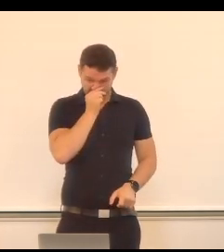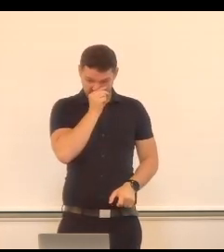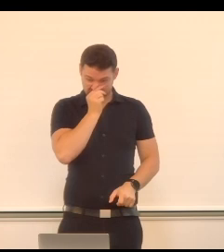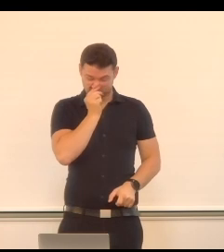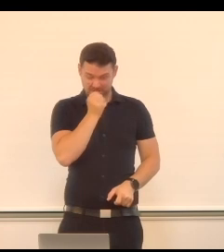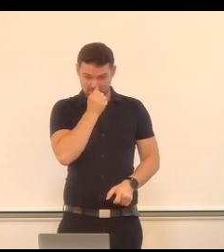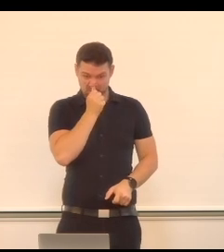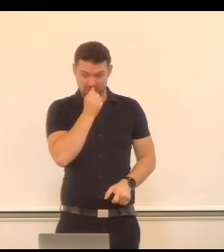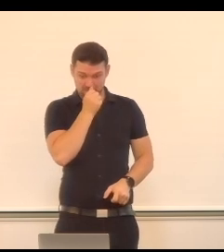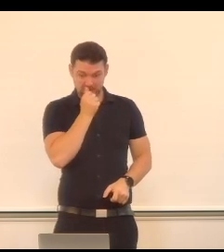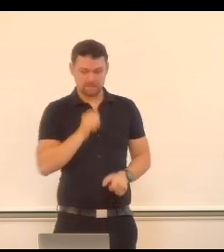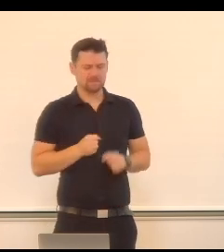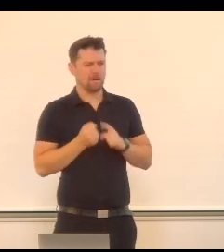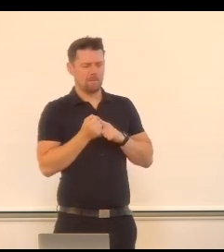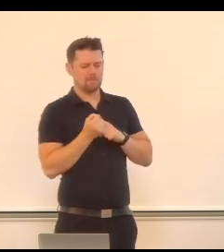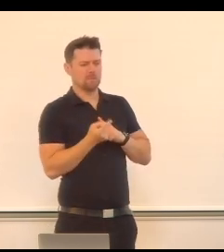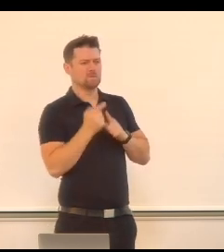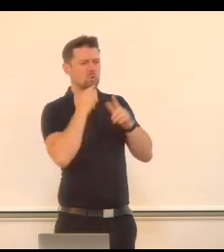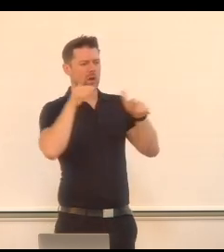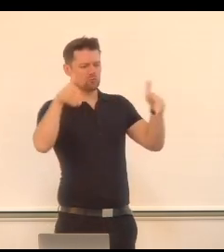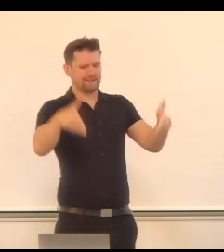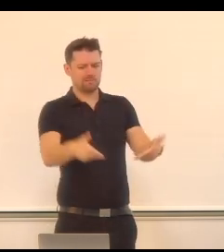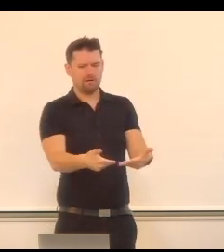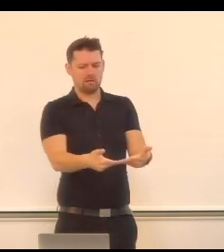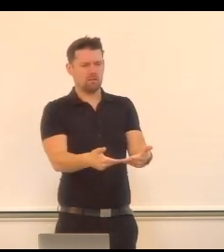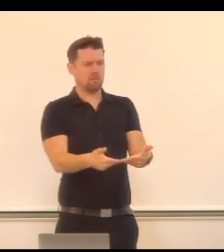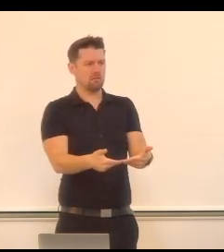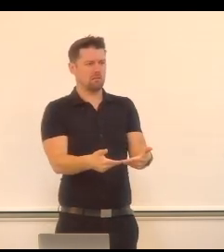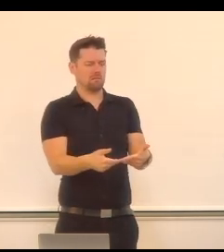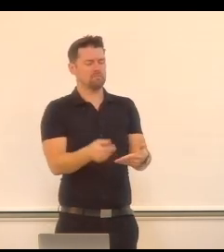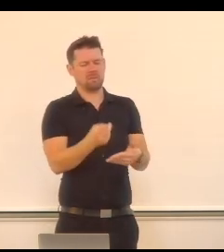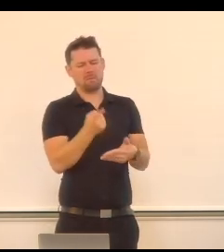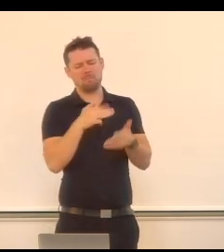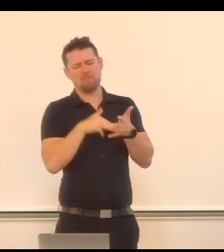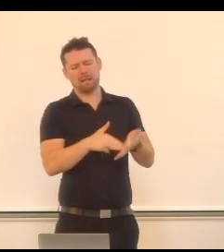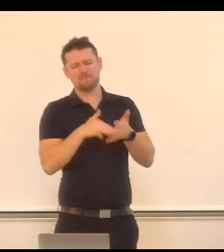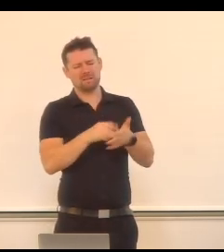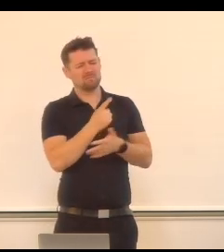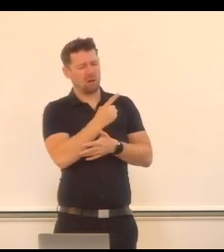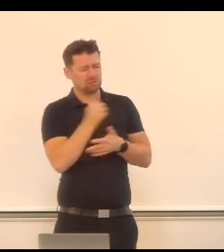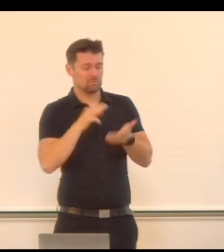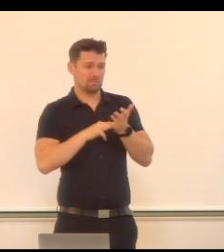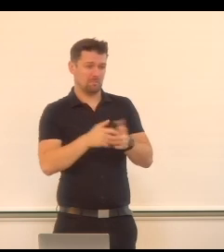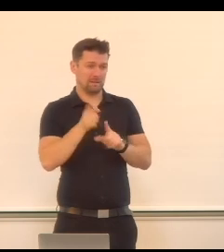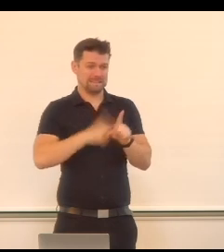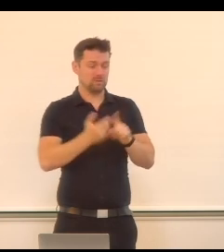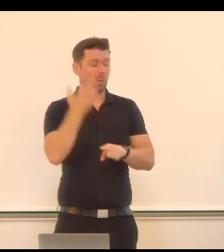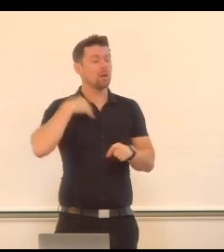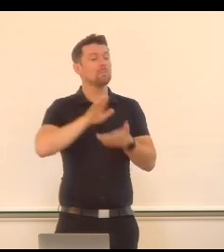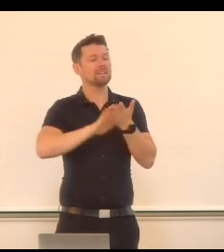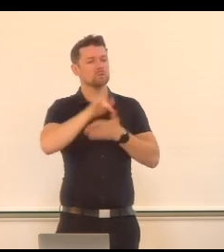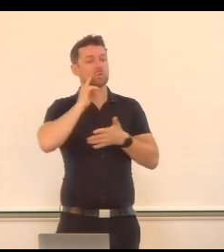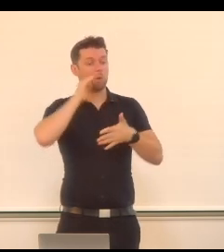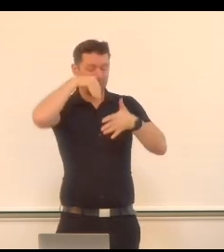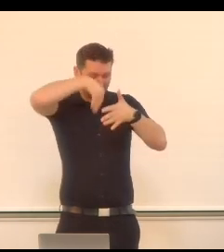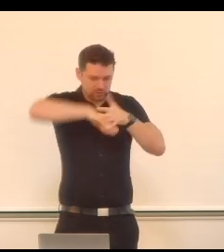edge of Houghton crater. It's a crater a few 100 million years old. And so you're going to do missions down inside the crater,